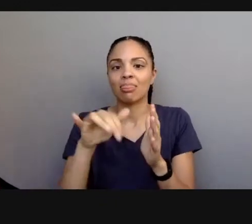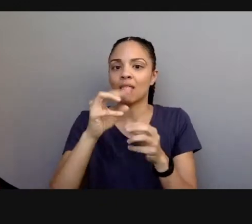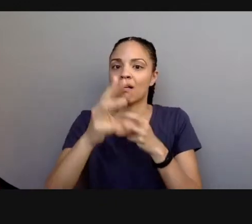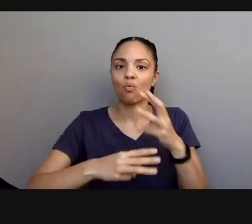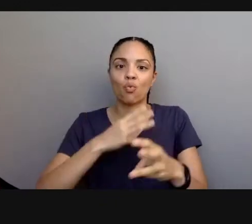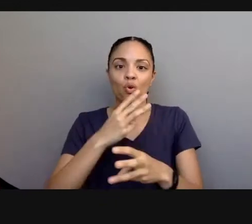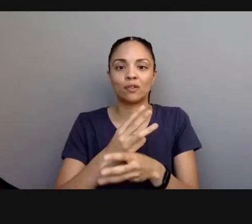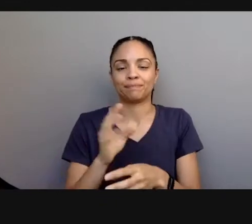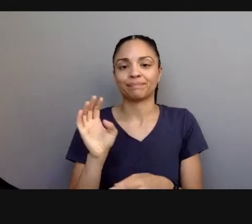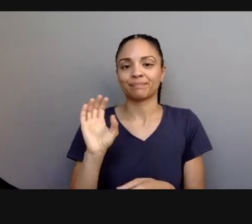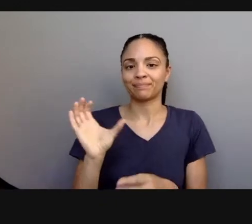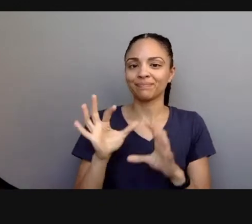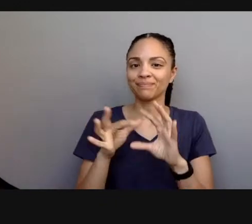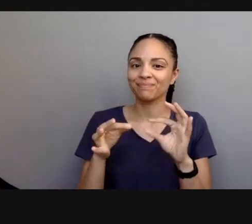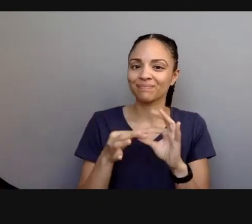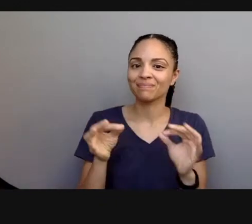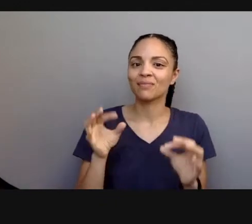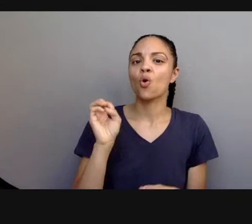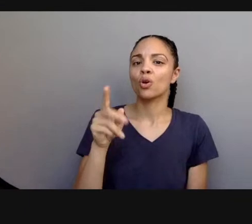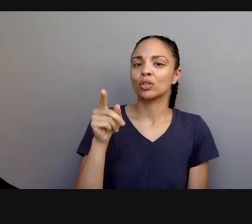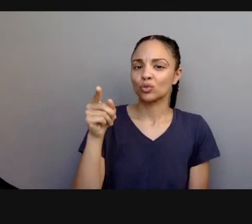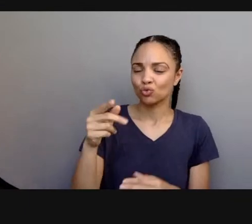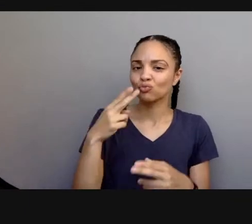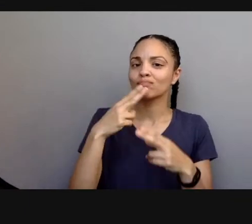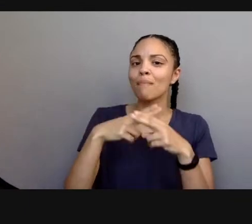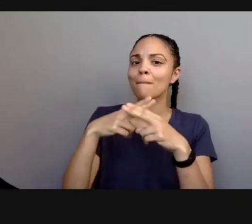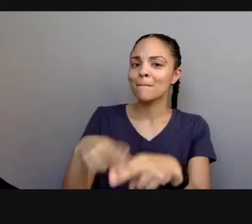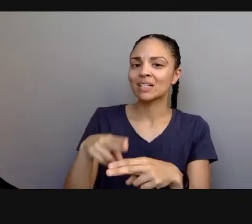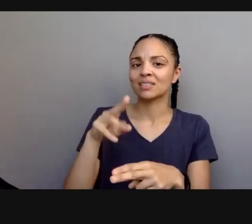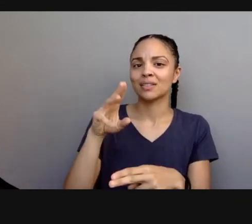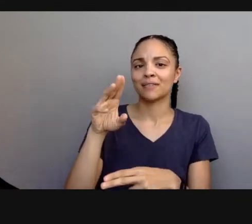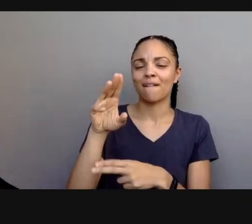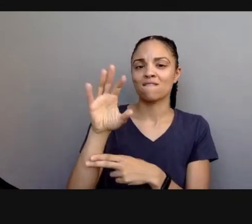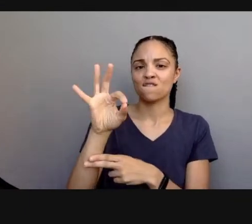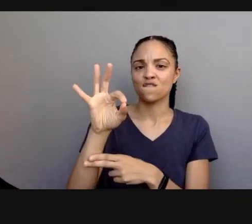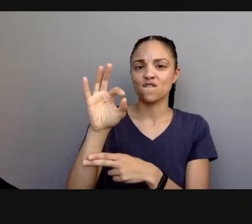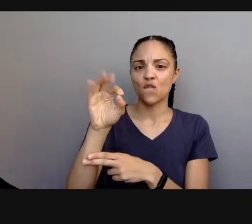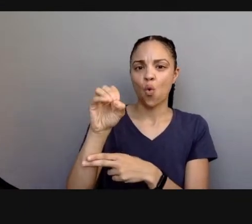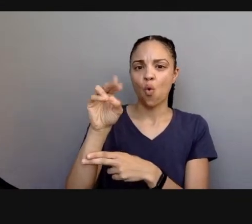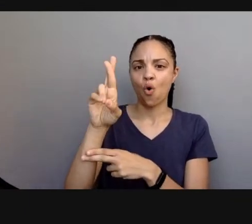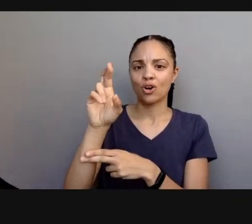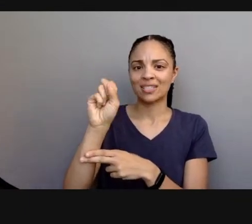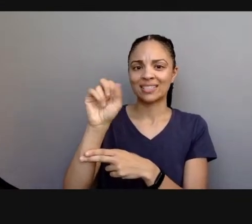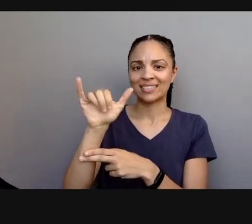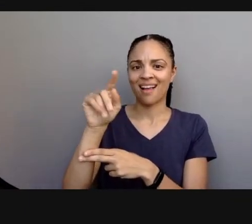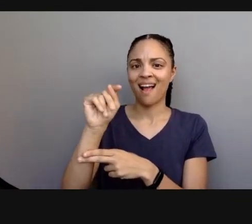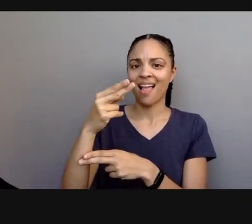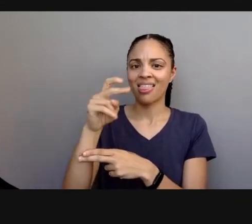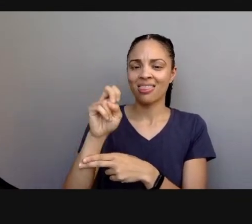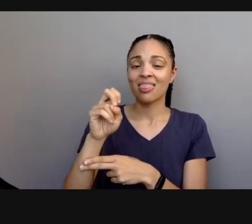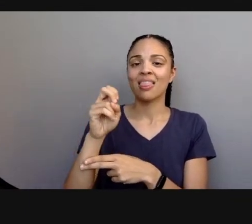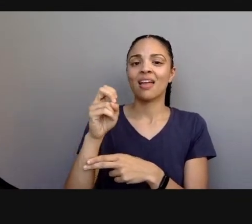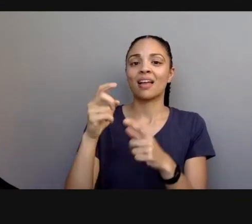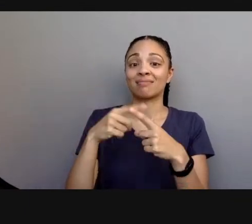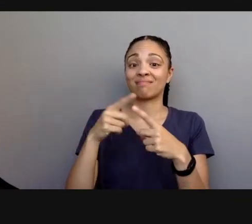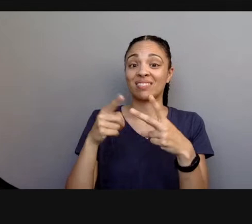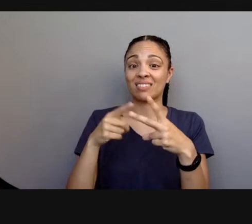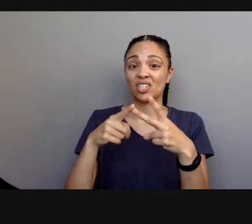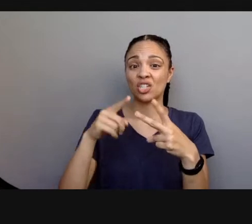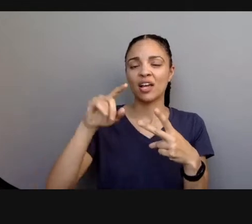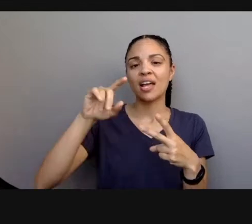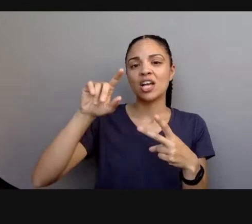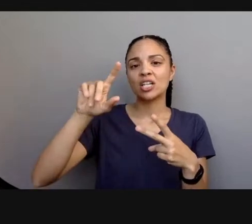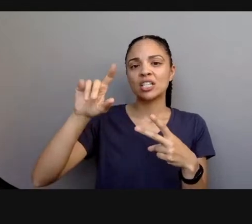Forsyth and Miss Denise Jefferson. Oh my gosh, we love them to death. Yeah. But how about some other